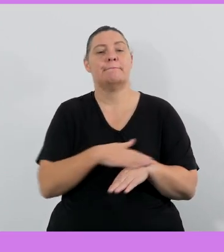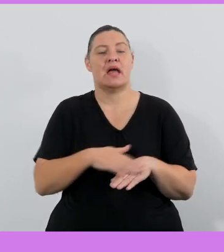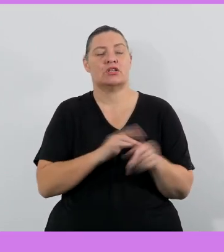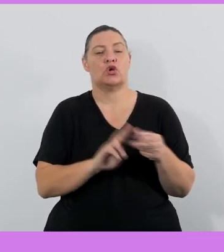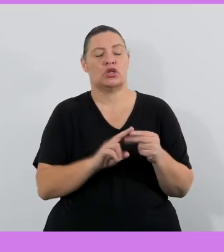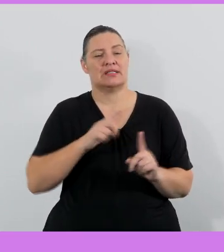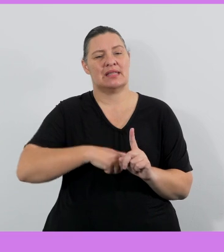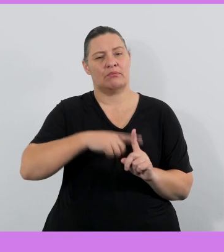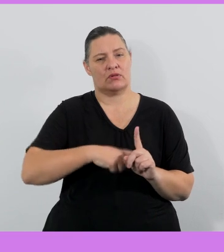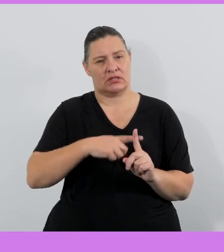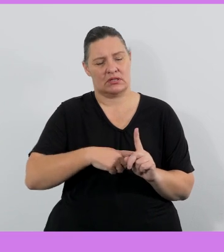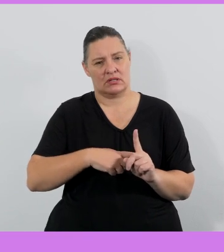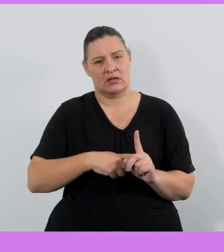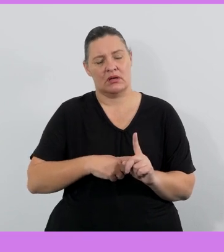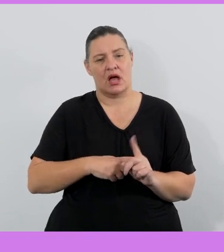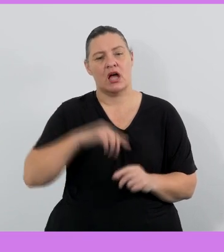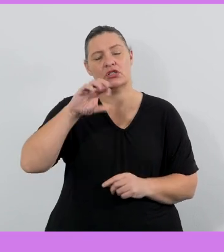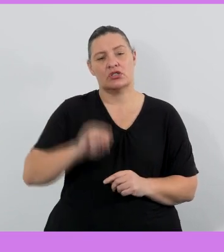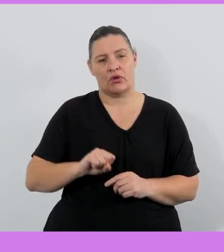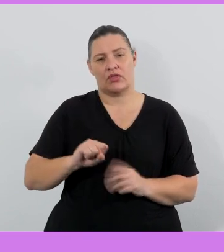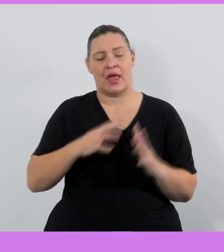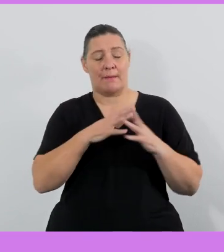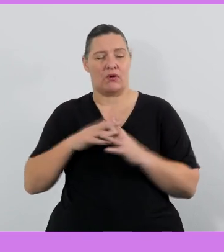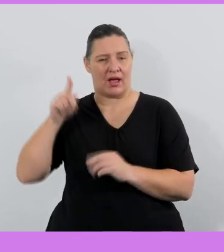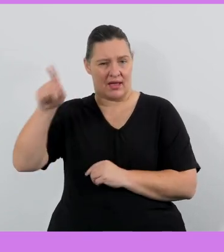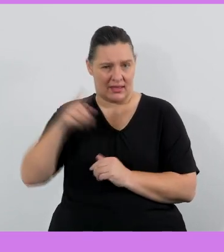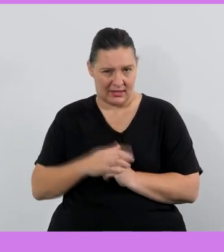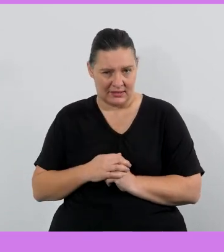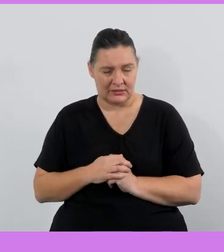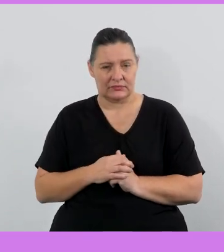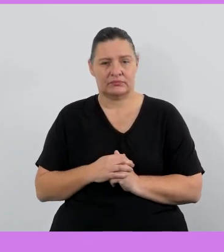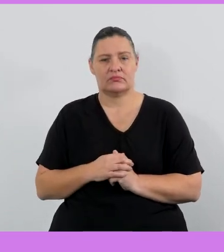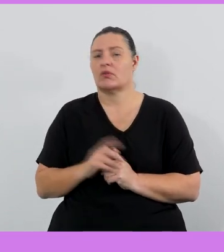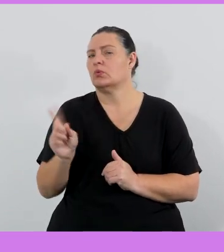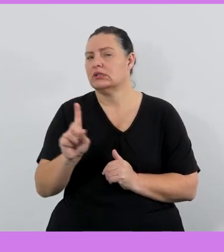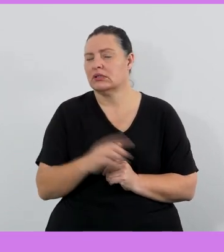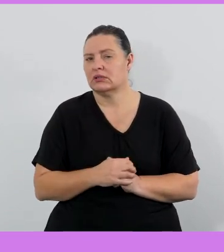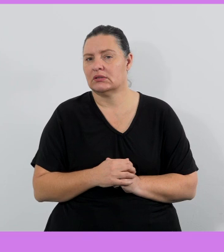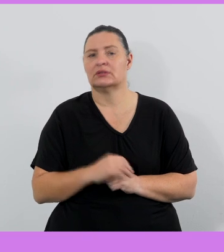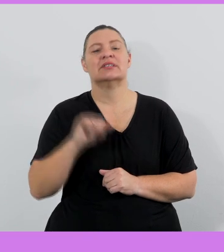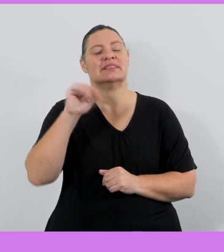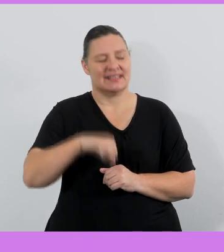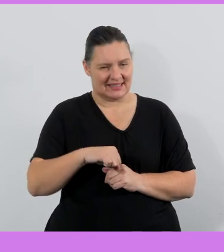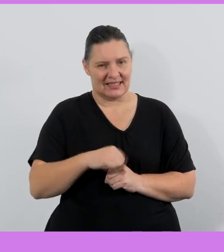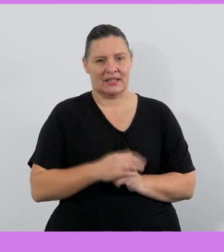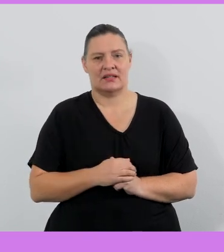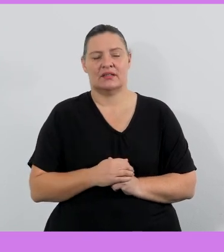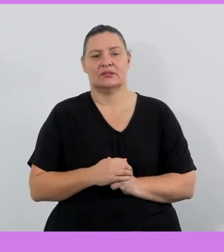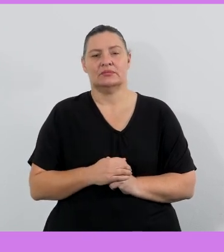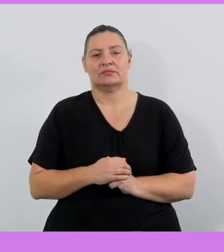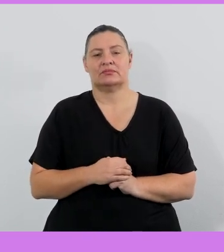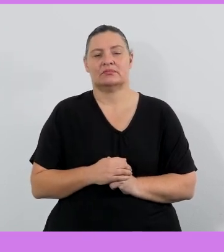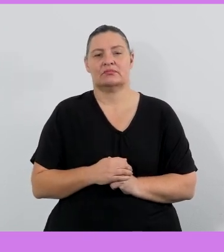unit of temperature used in South America, or in the United States of America for that matter, is what? Yes, I agree, that is